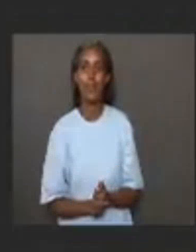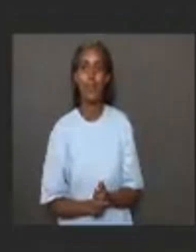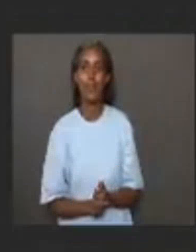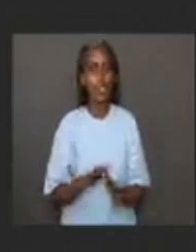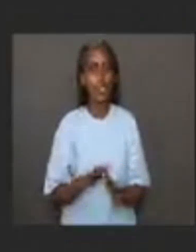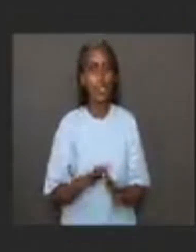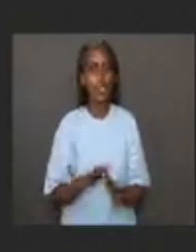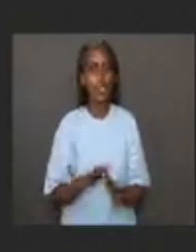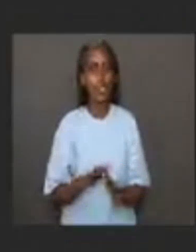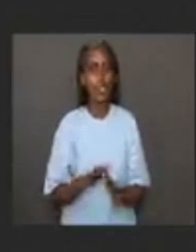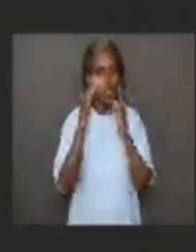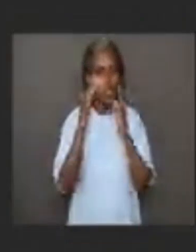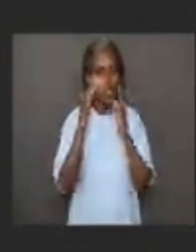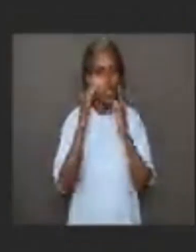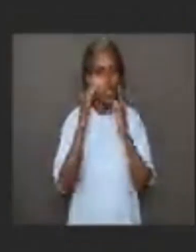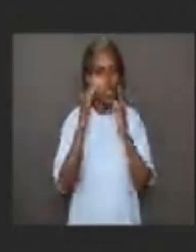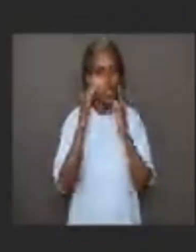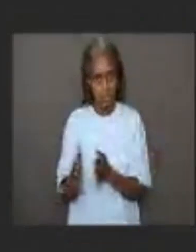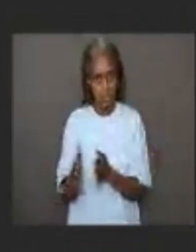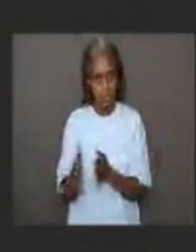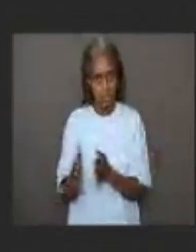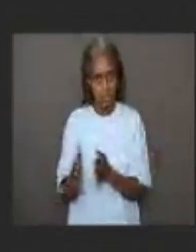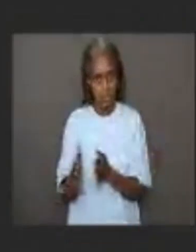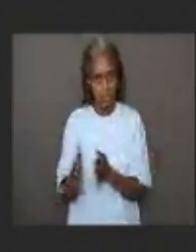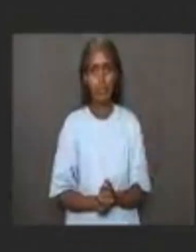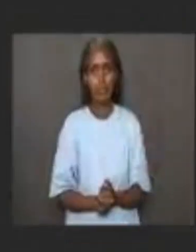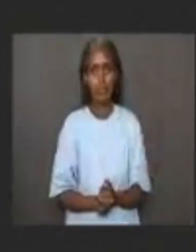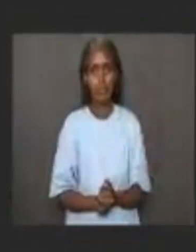Students, let's get ready.